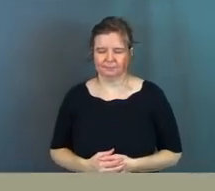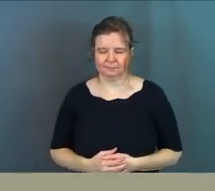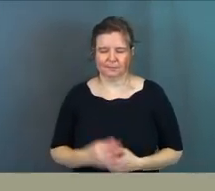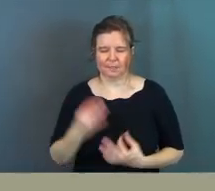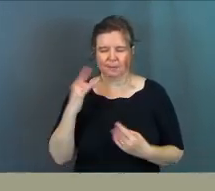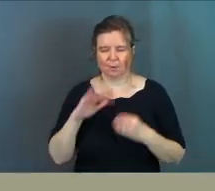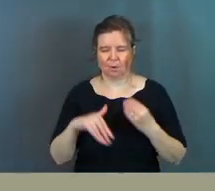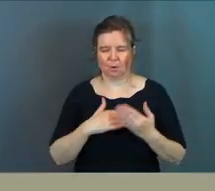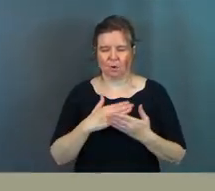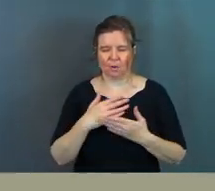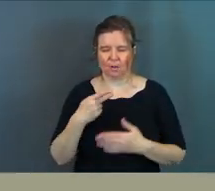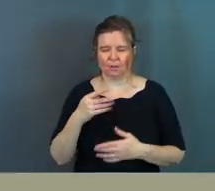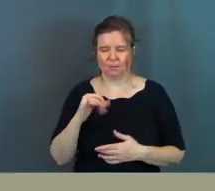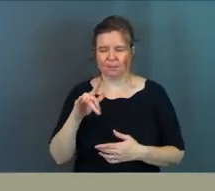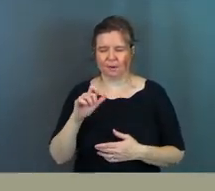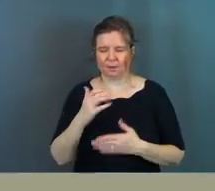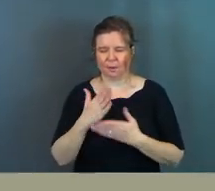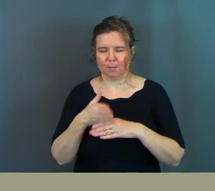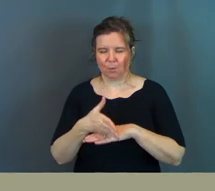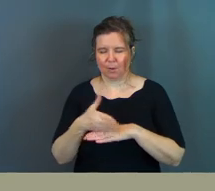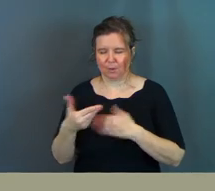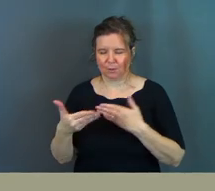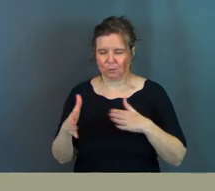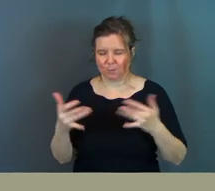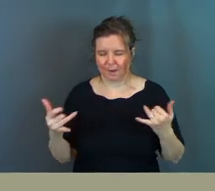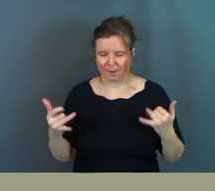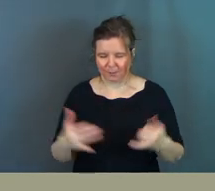I'm thinking about all the particle board in this room right now.